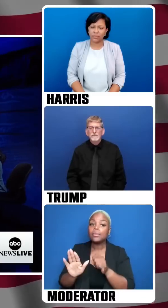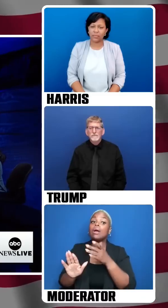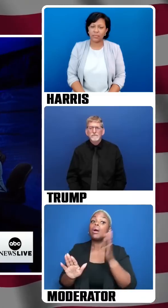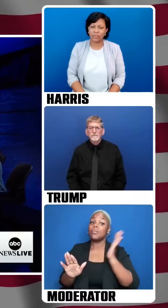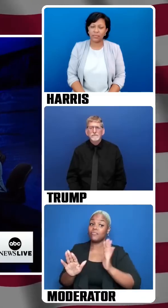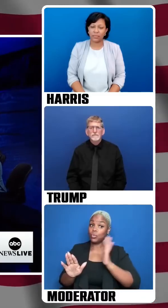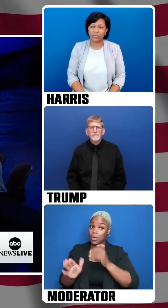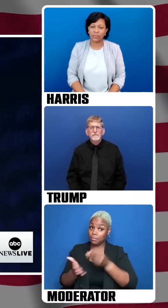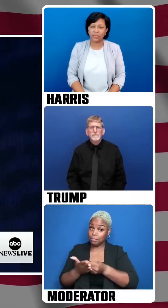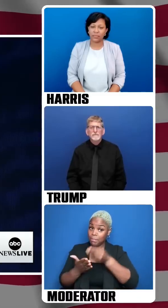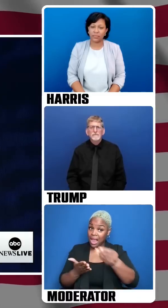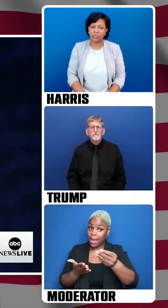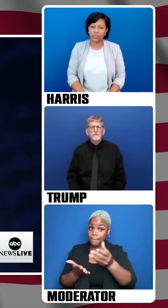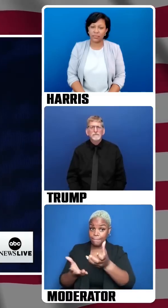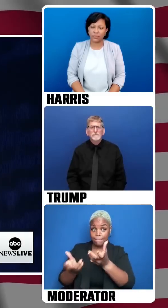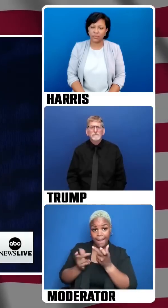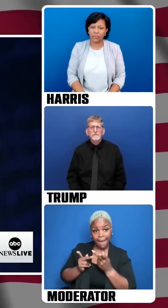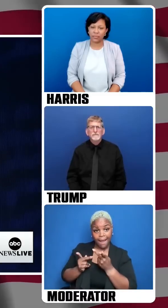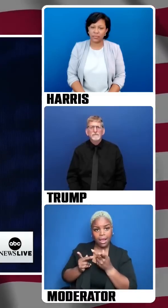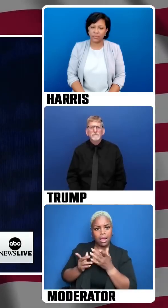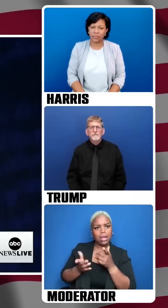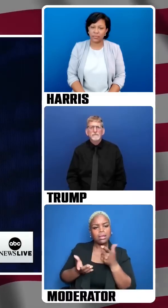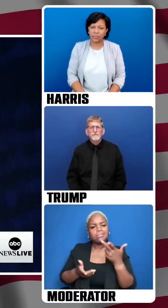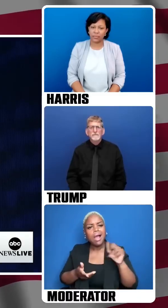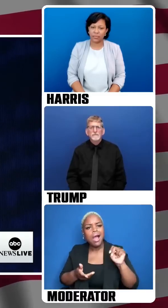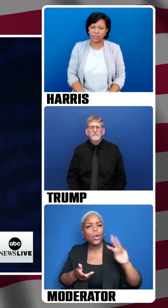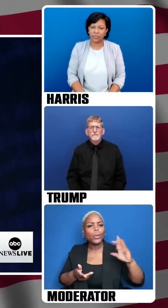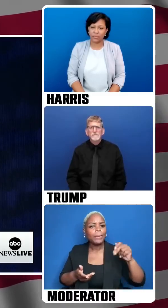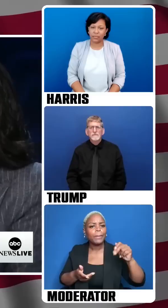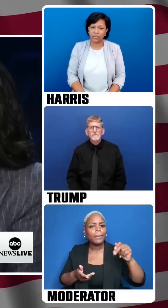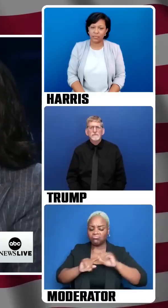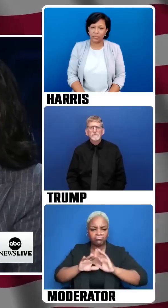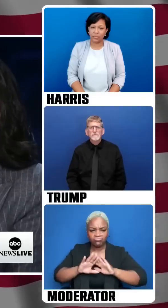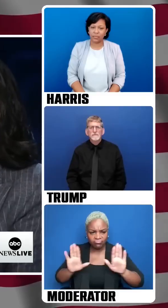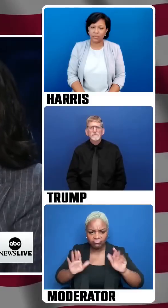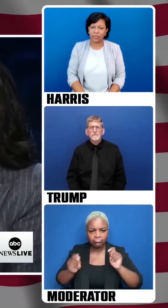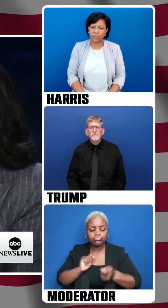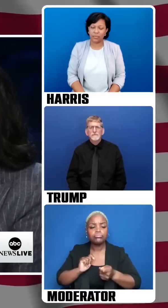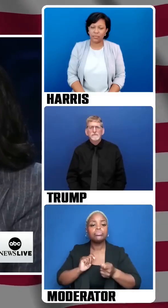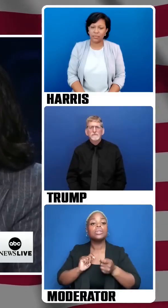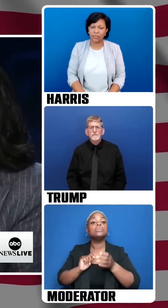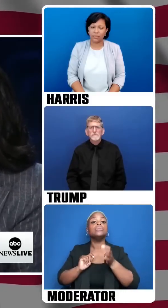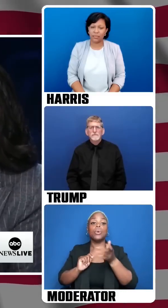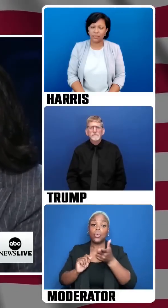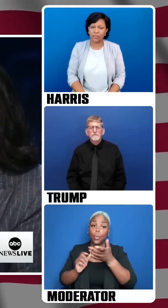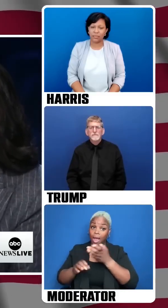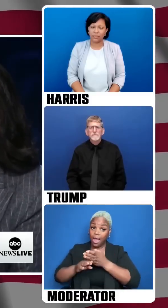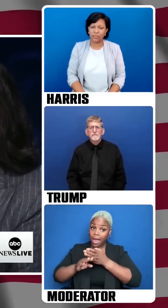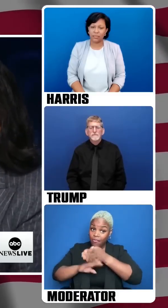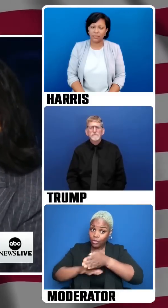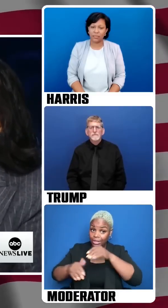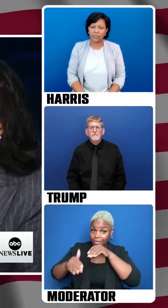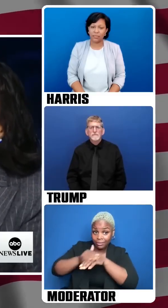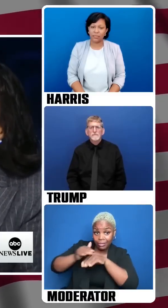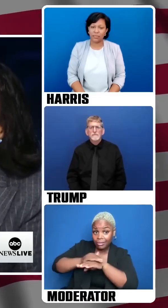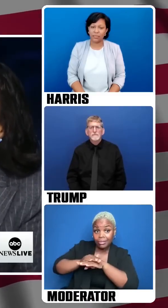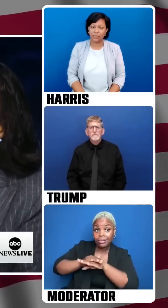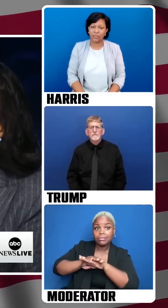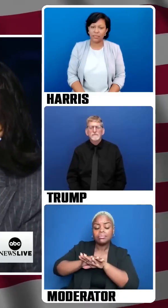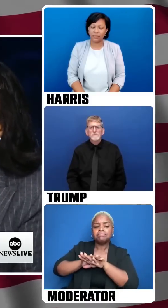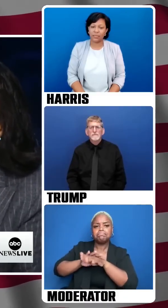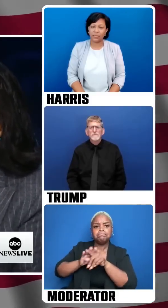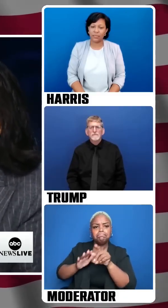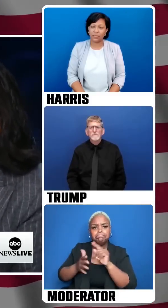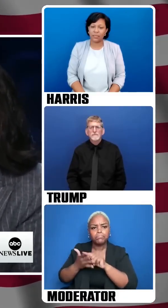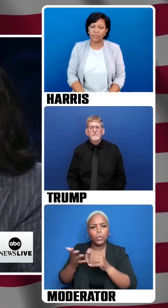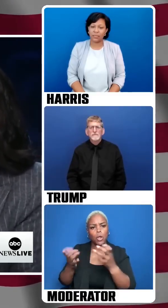You supported decriminalizing border crossings. Now you're taking a harder line. I know you say that your values have not changed. So then why have